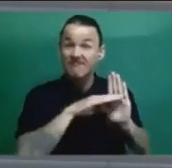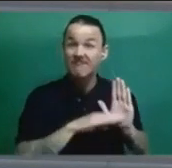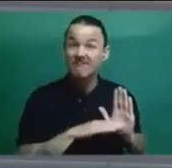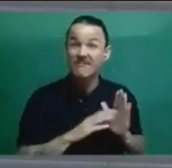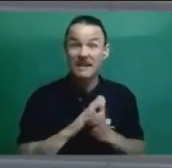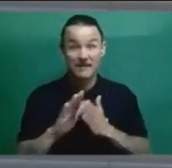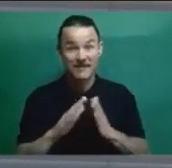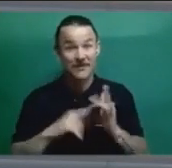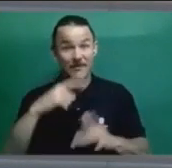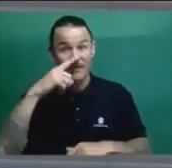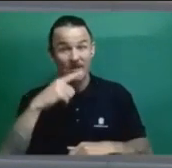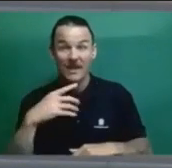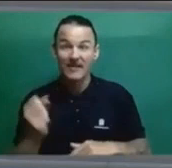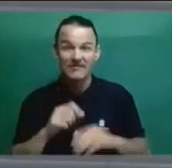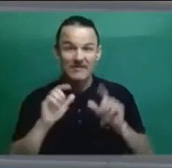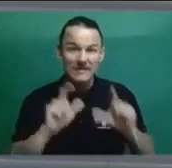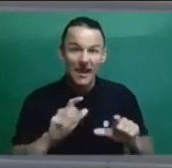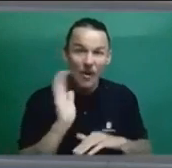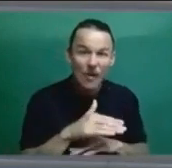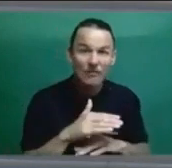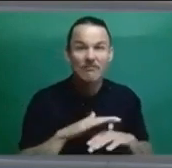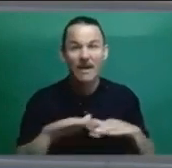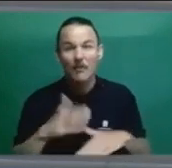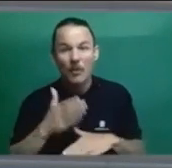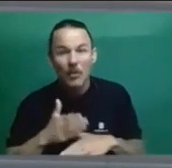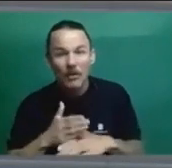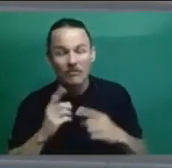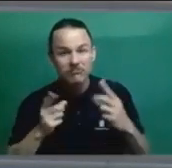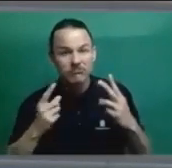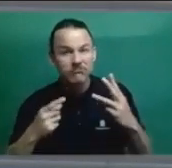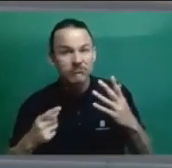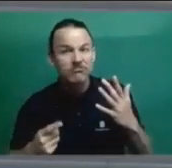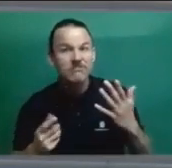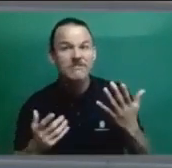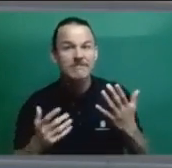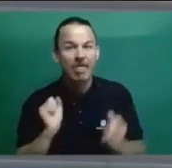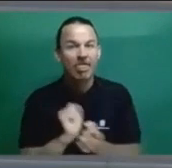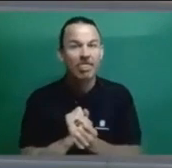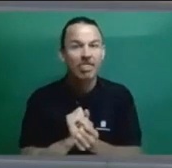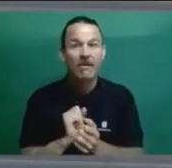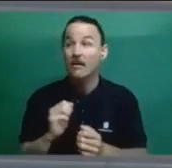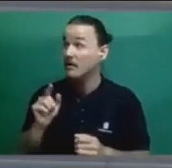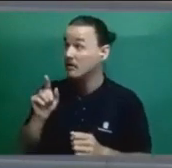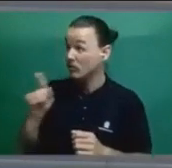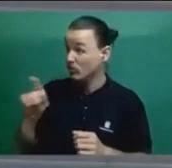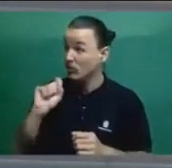What assurances can you provide Victorians that all of those liberties will eventually be returned?